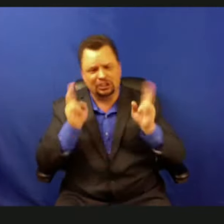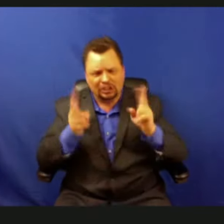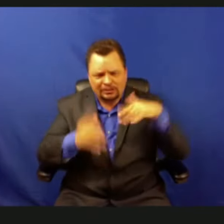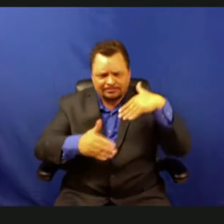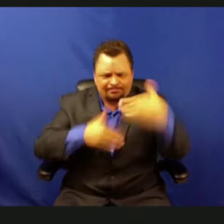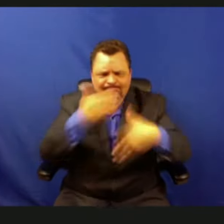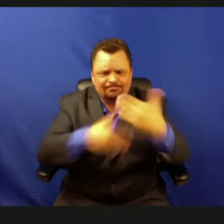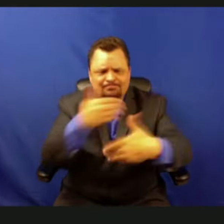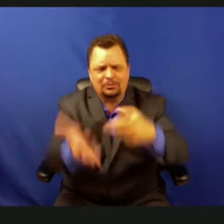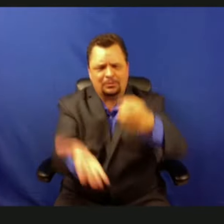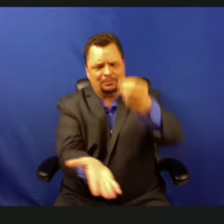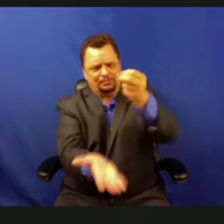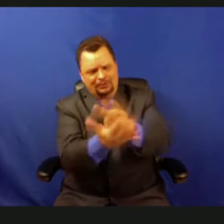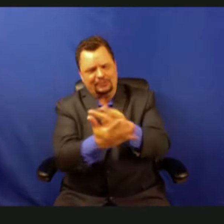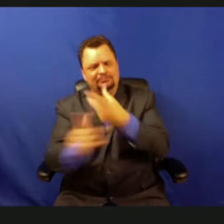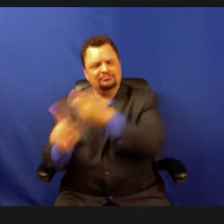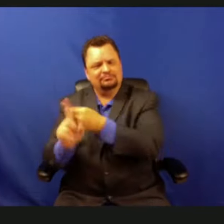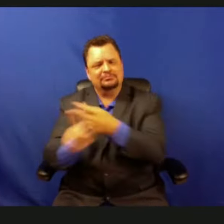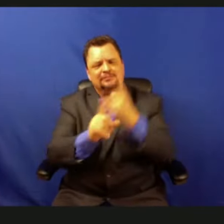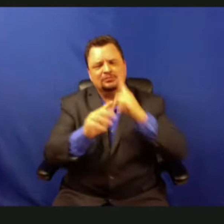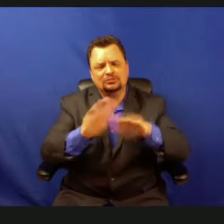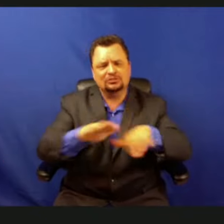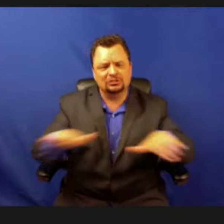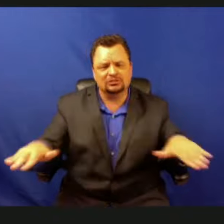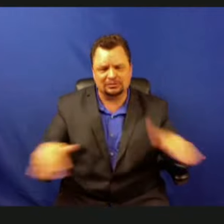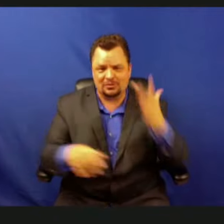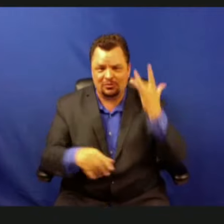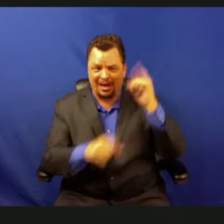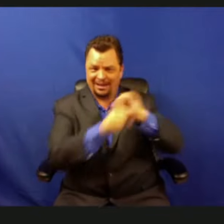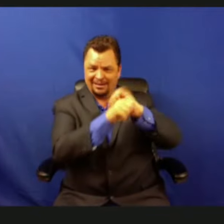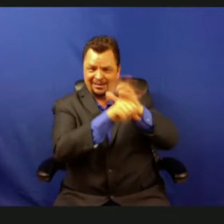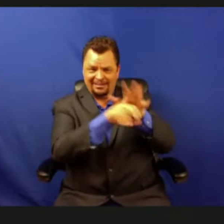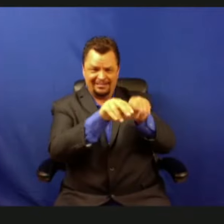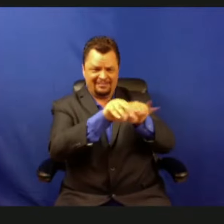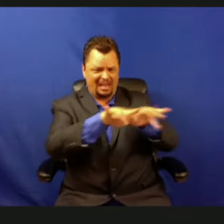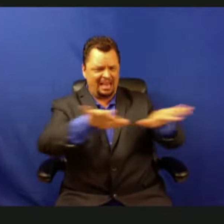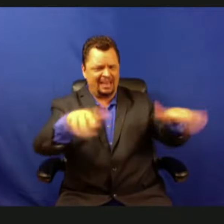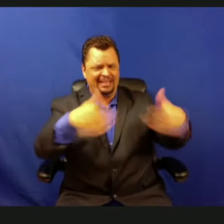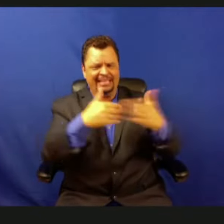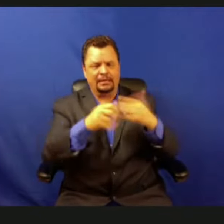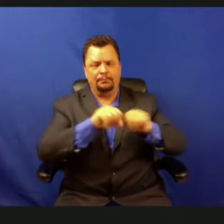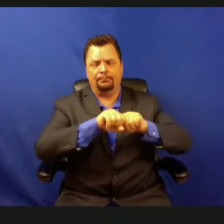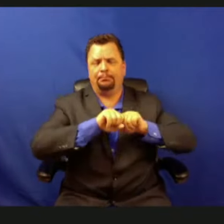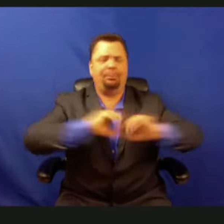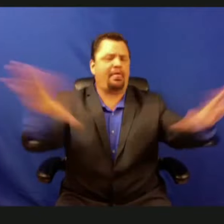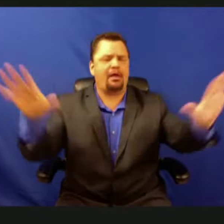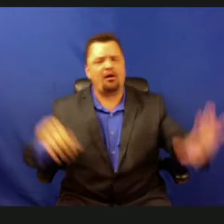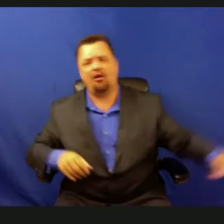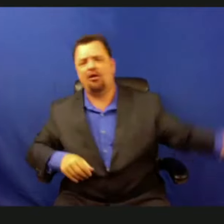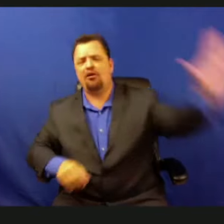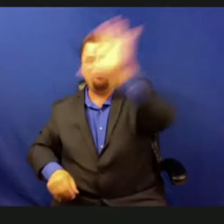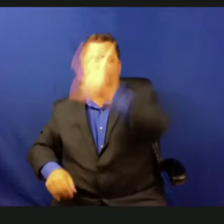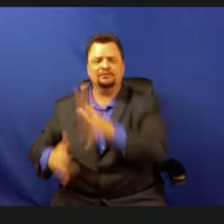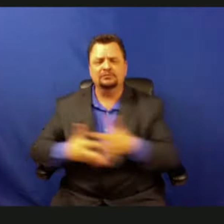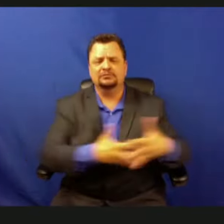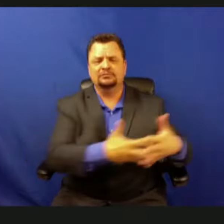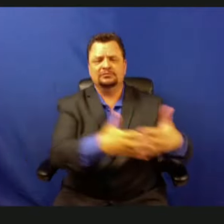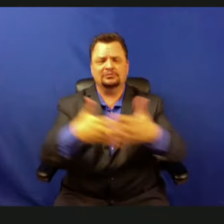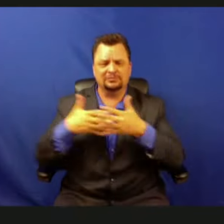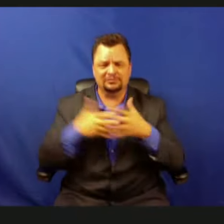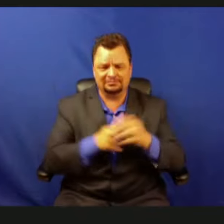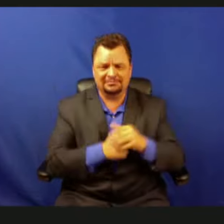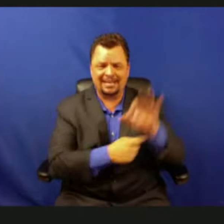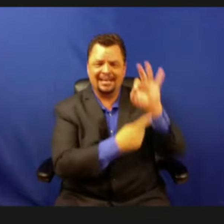of the pandemic. And hopefully that would mean that they would act in October on that data to approve